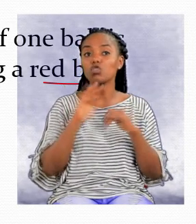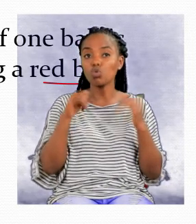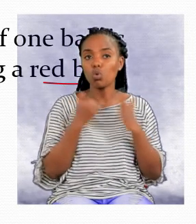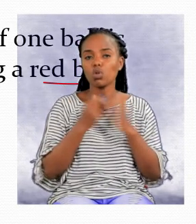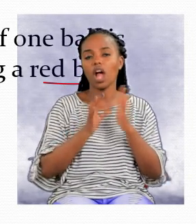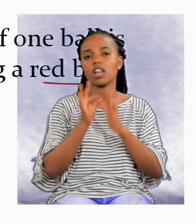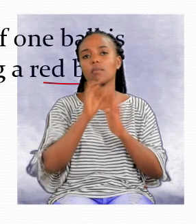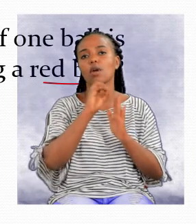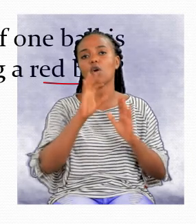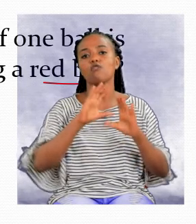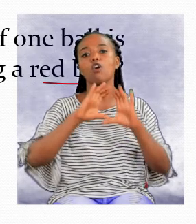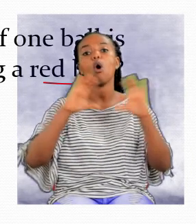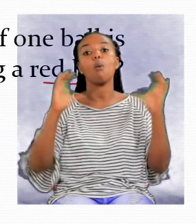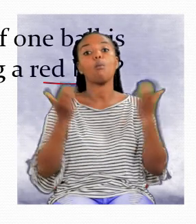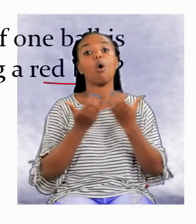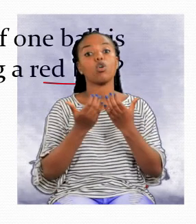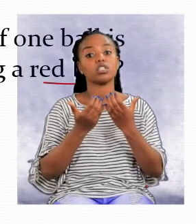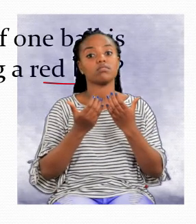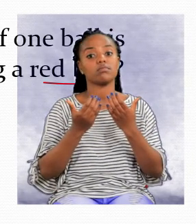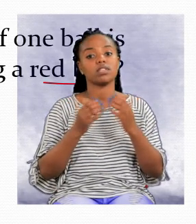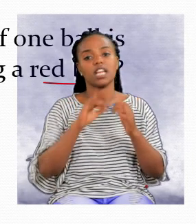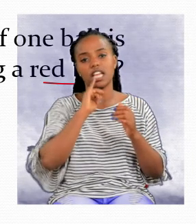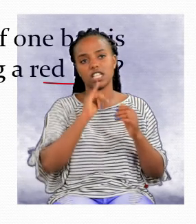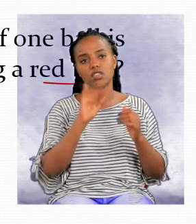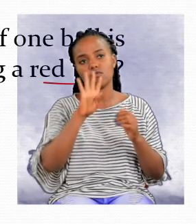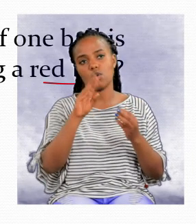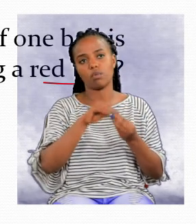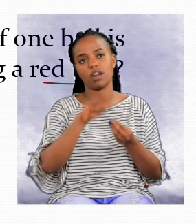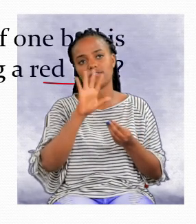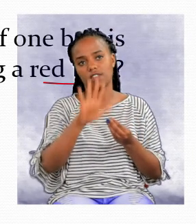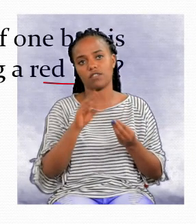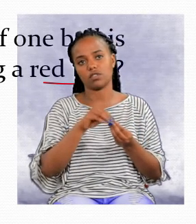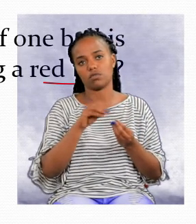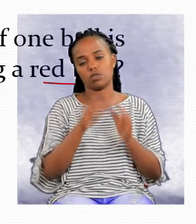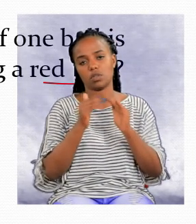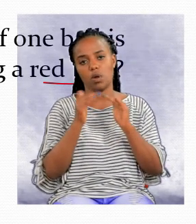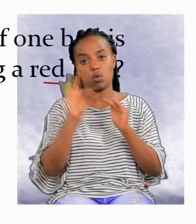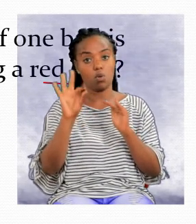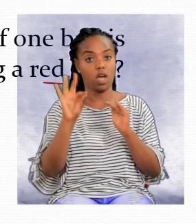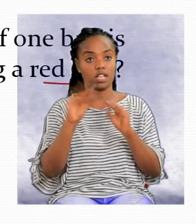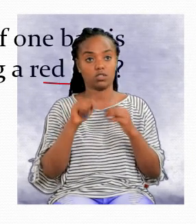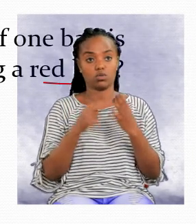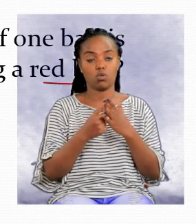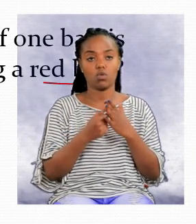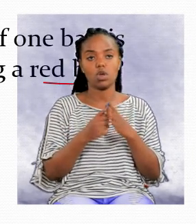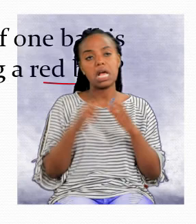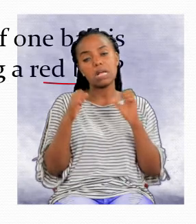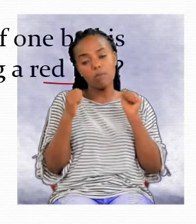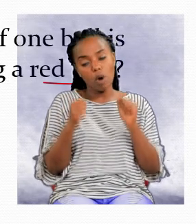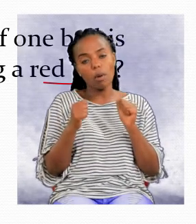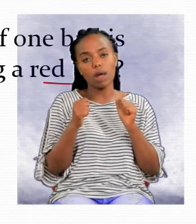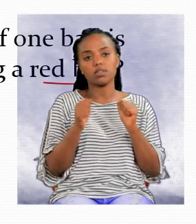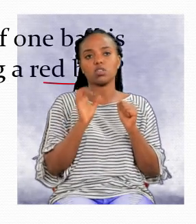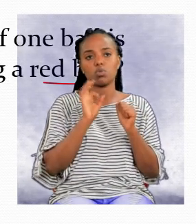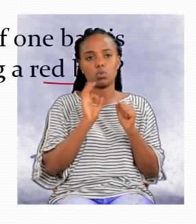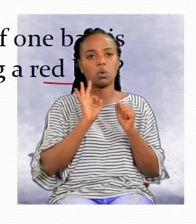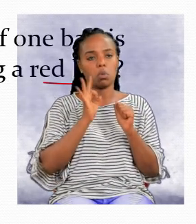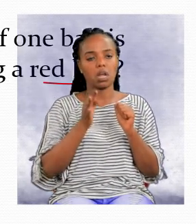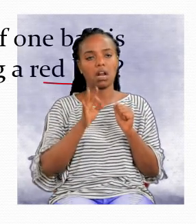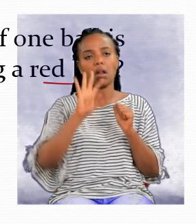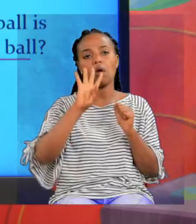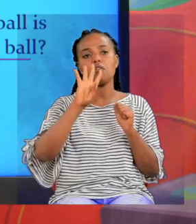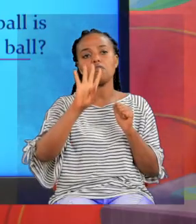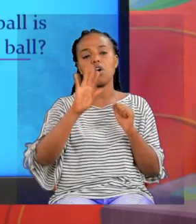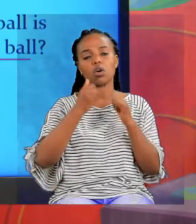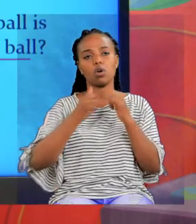total number of balls or sample space is 4 plus 5 is 9. So the probability will be it is 4 over